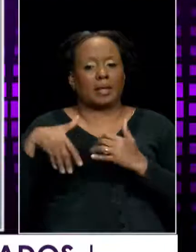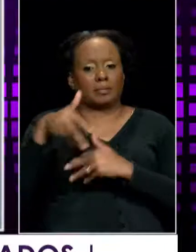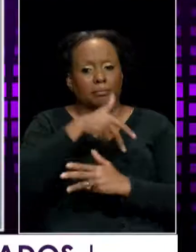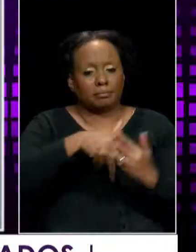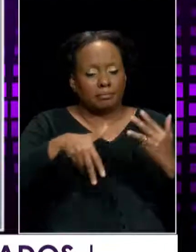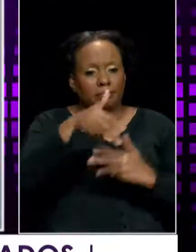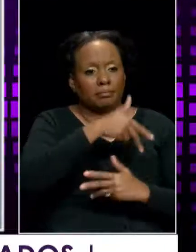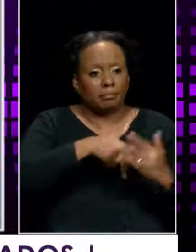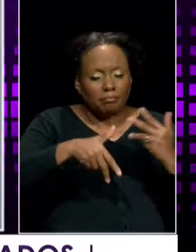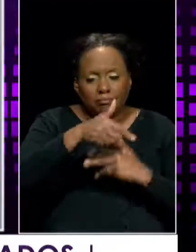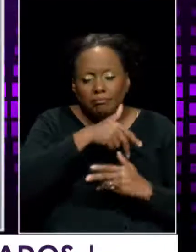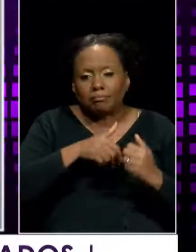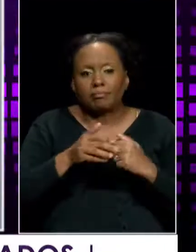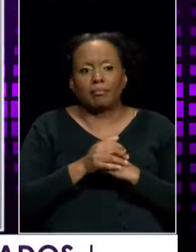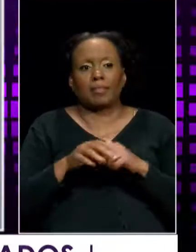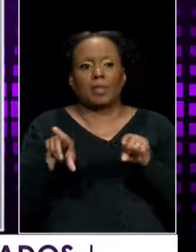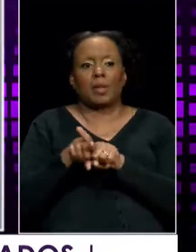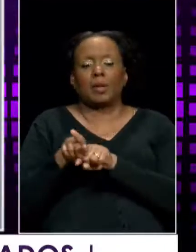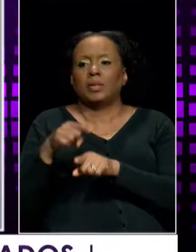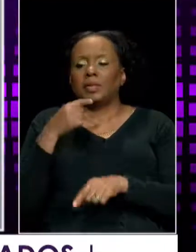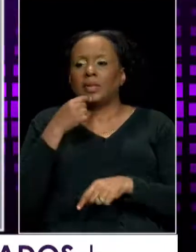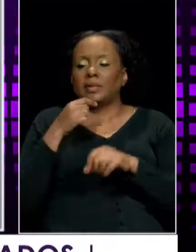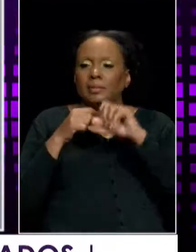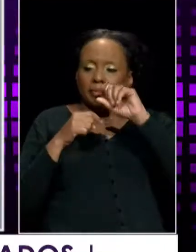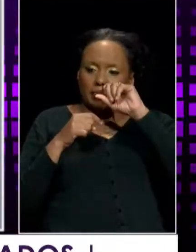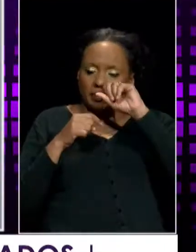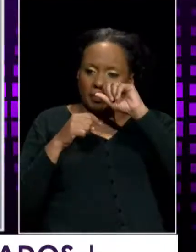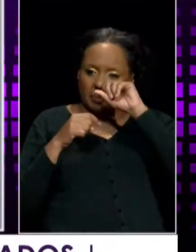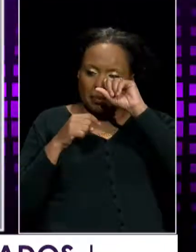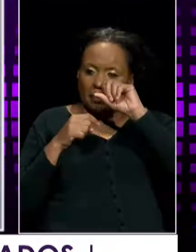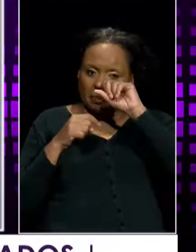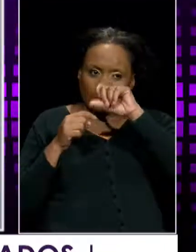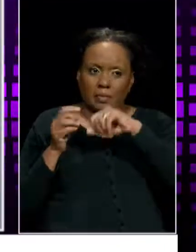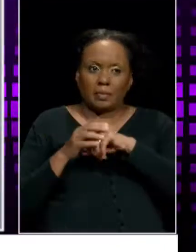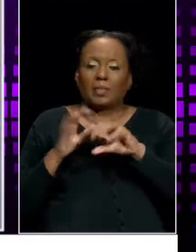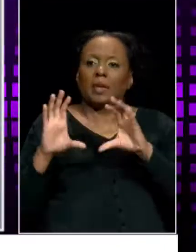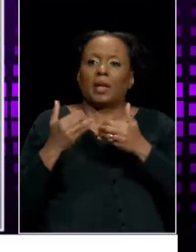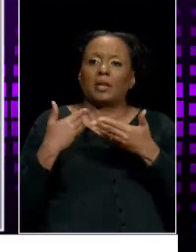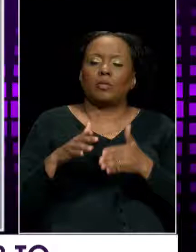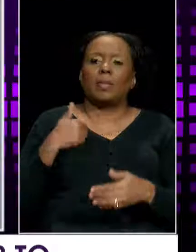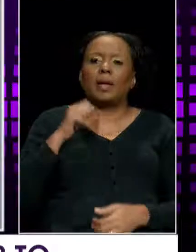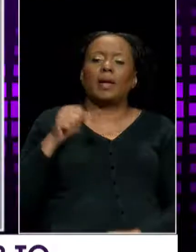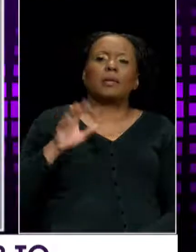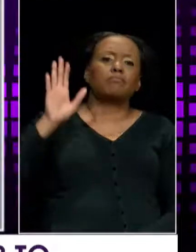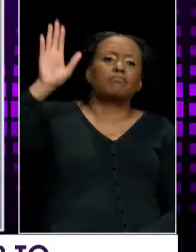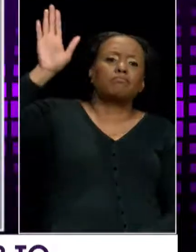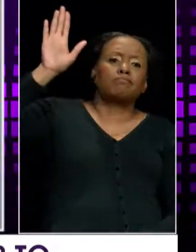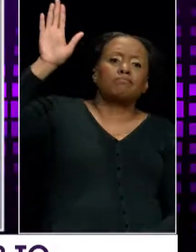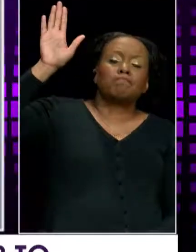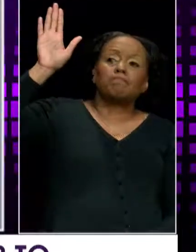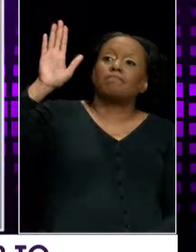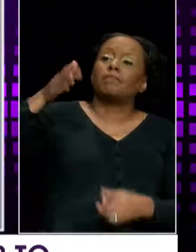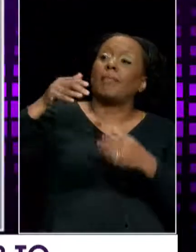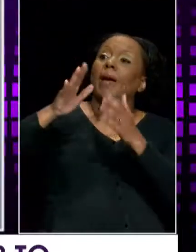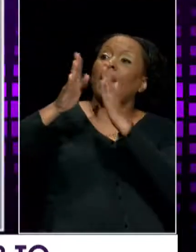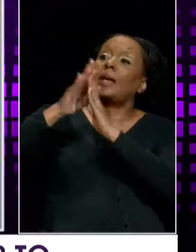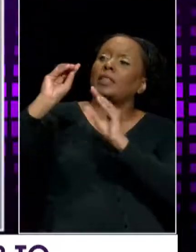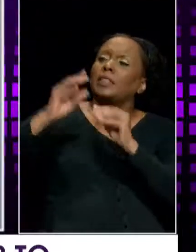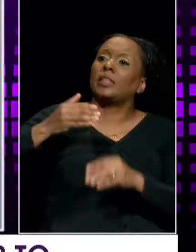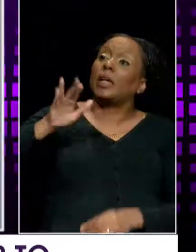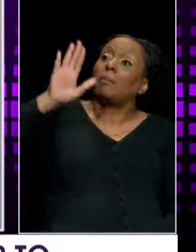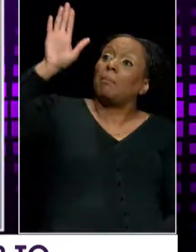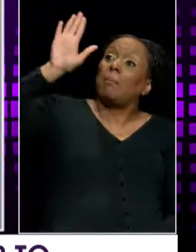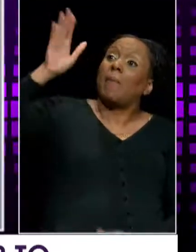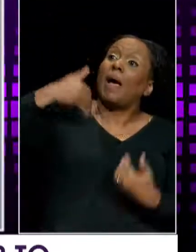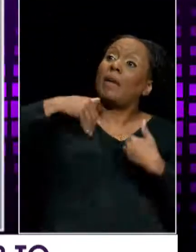material more. And then she also said that in class I will be able to raise my hand and ask teachers. I find that they don't Ah. like students don't like to